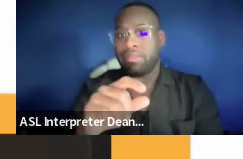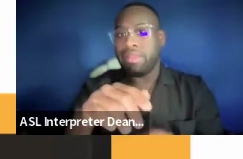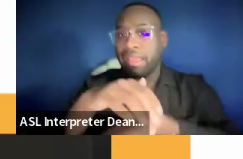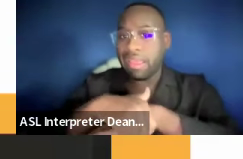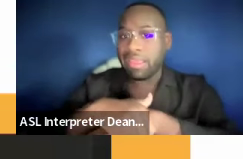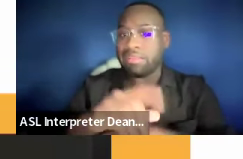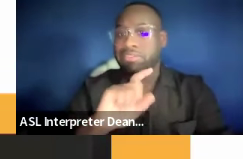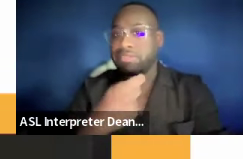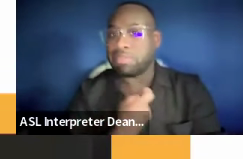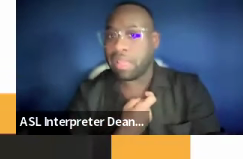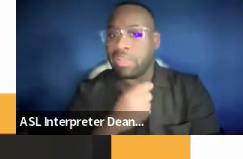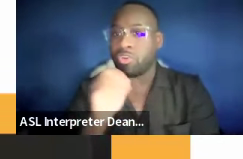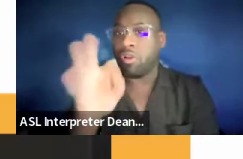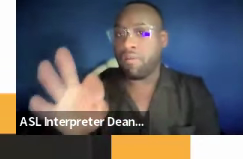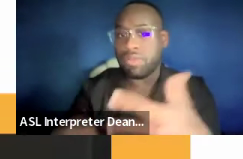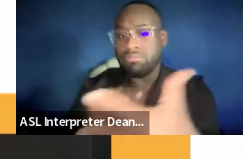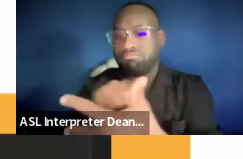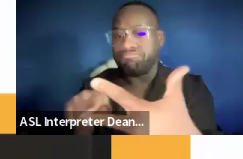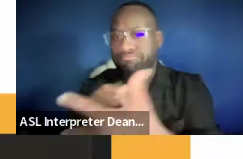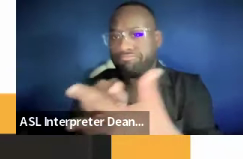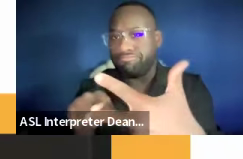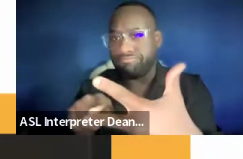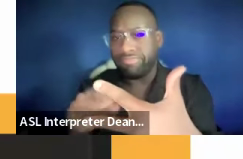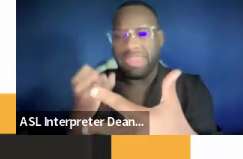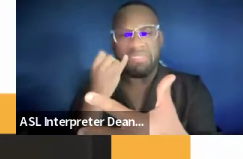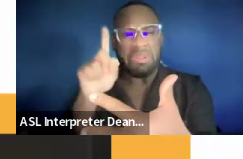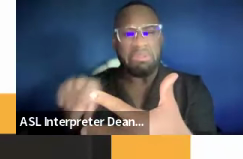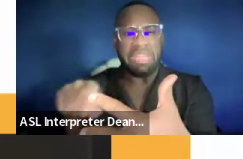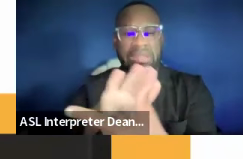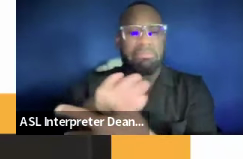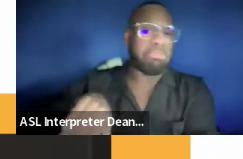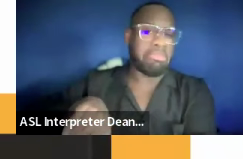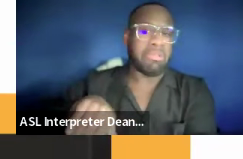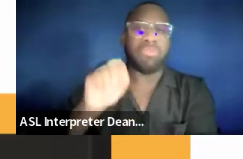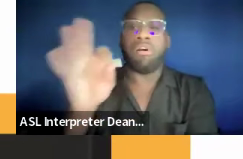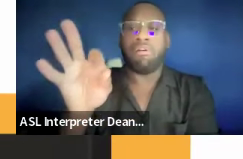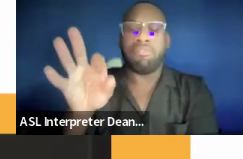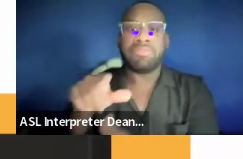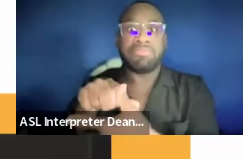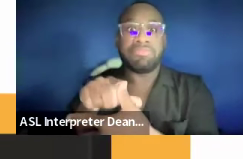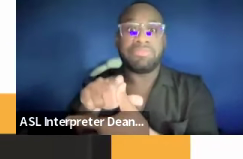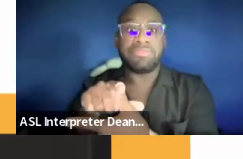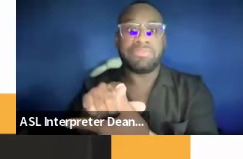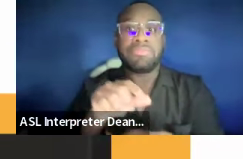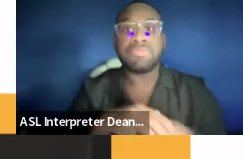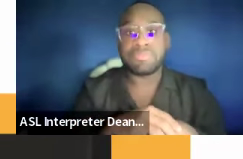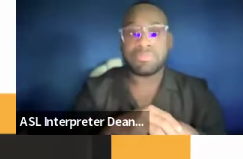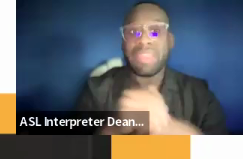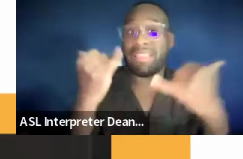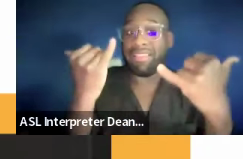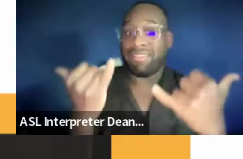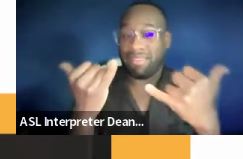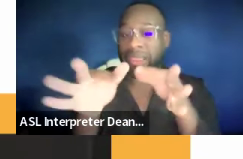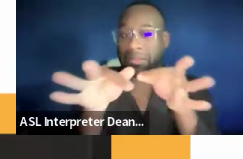or keep it off if that is if you don't need the interpretation. Para todos los que están el día de hoy aquí y